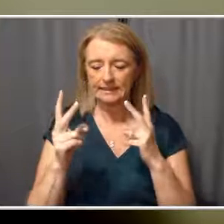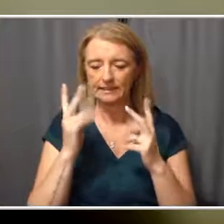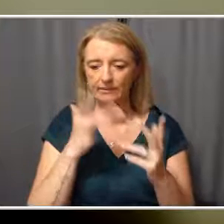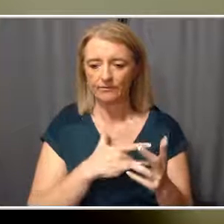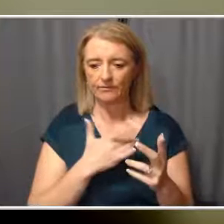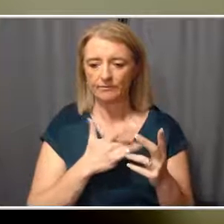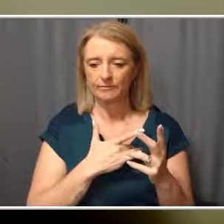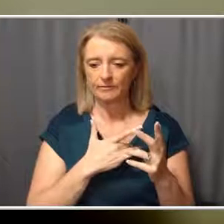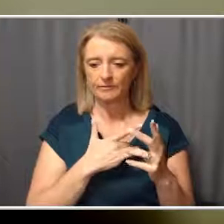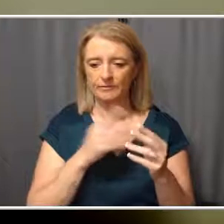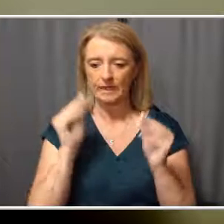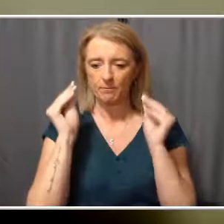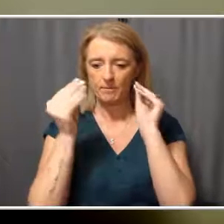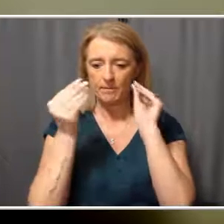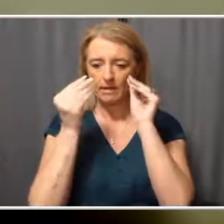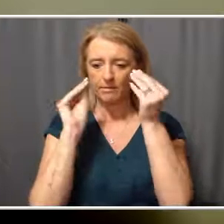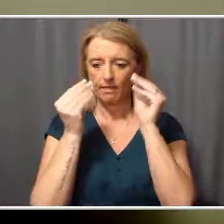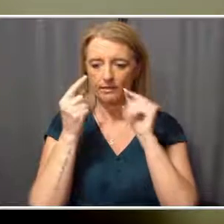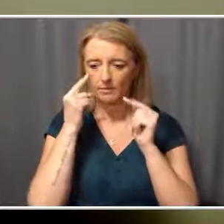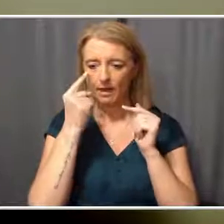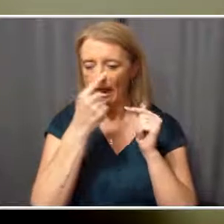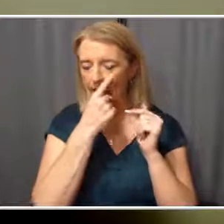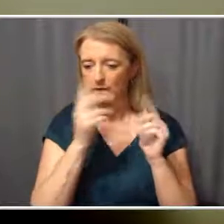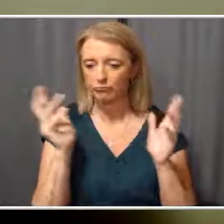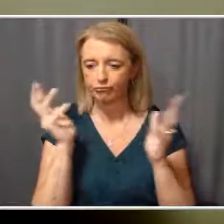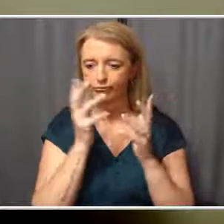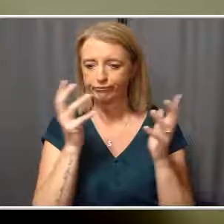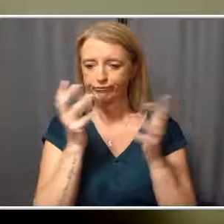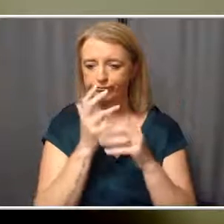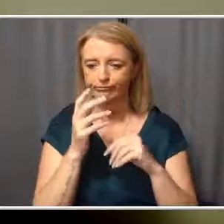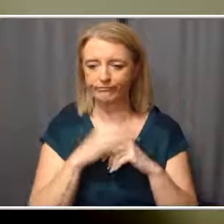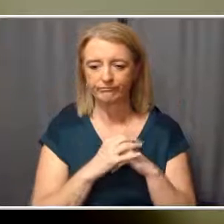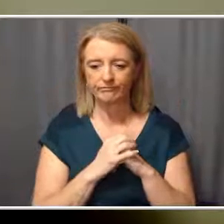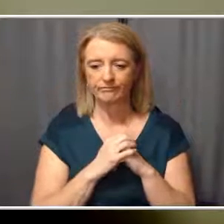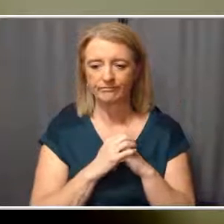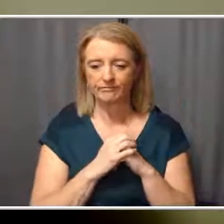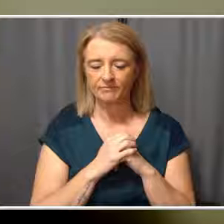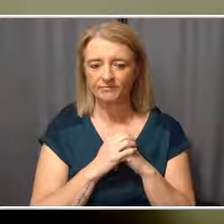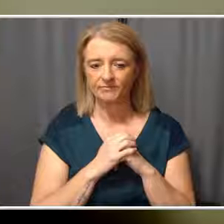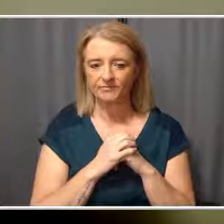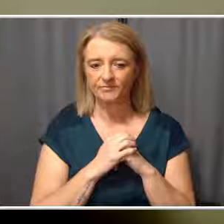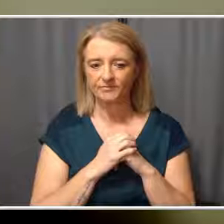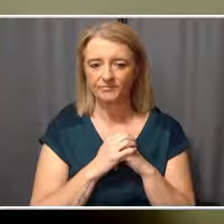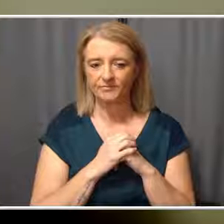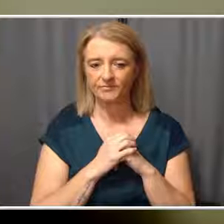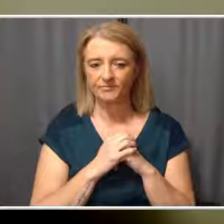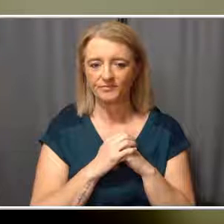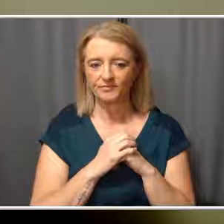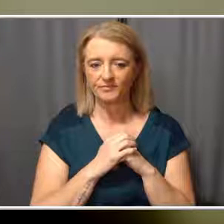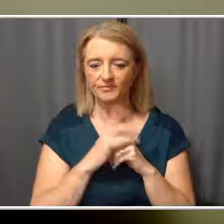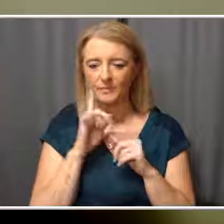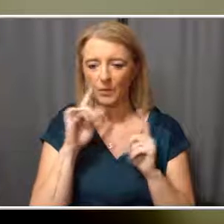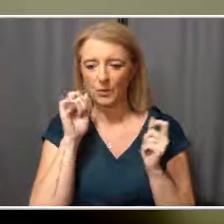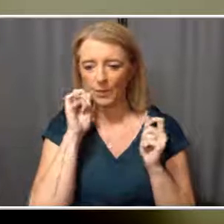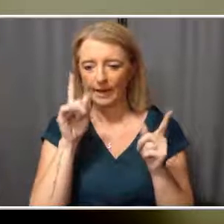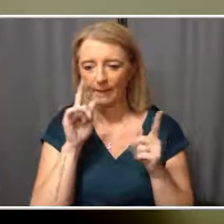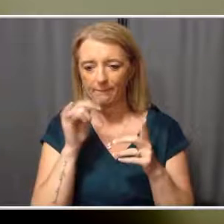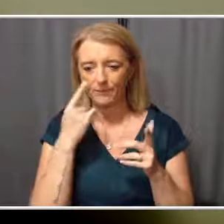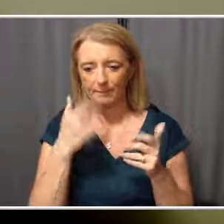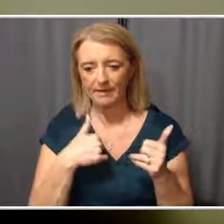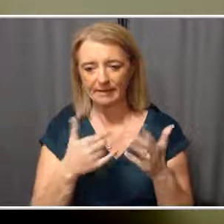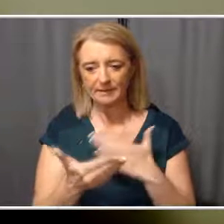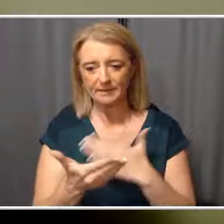I don't know. I don't get too grossed out, but just the thought of the stuff under my eyelid and around my eyeball just kind of was a little